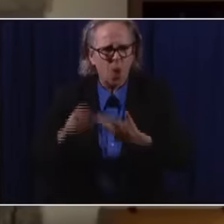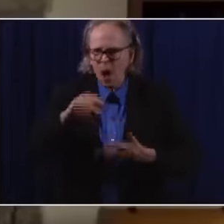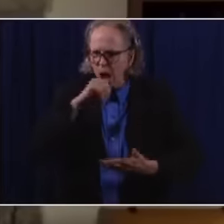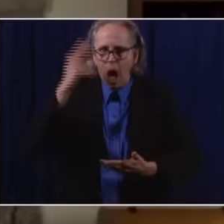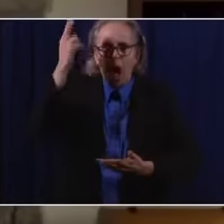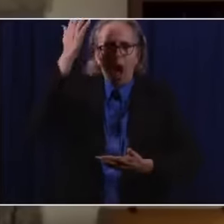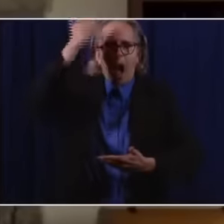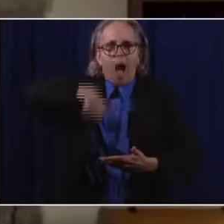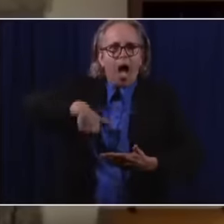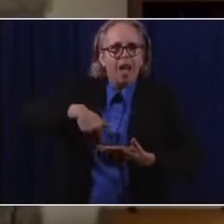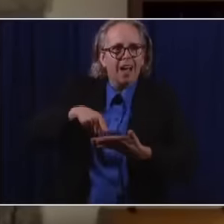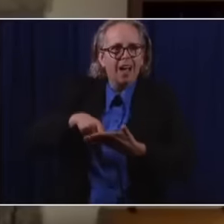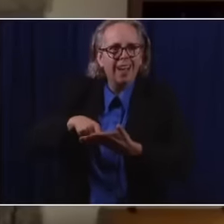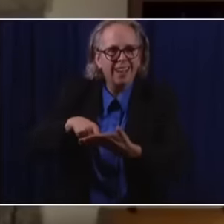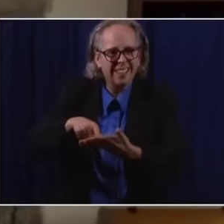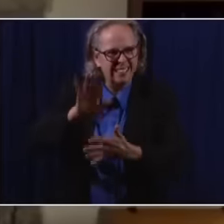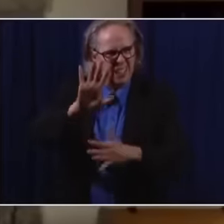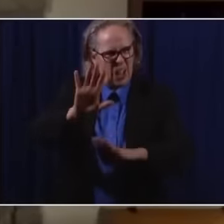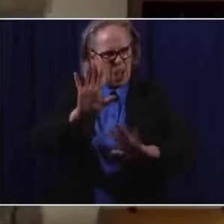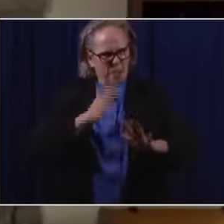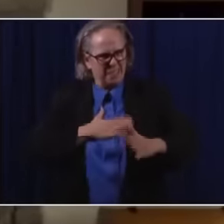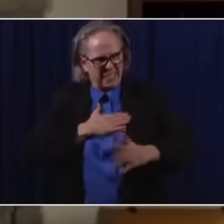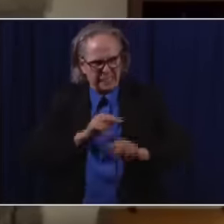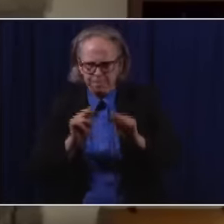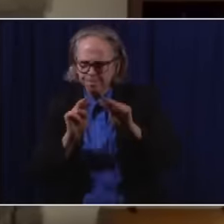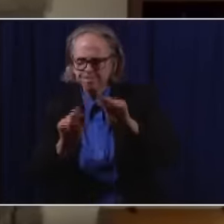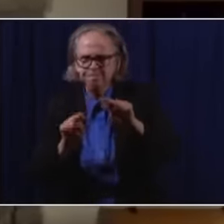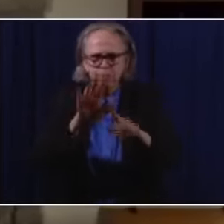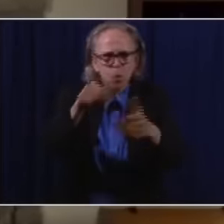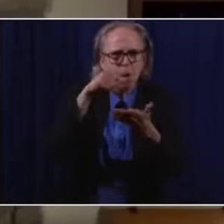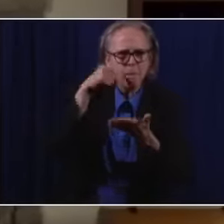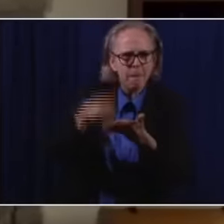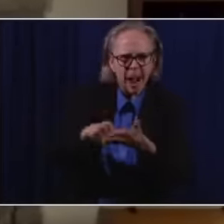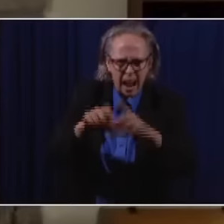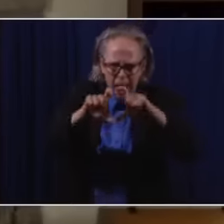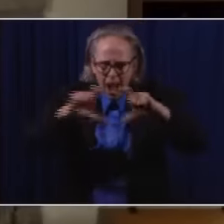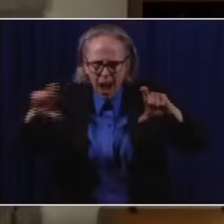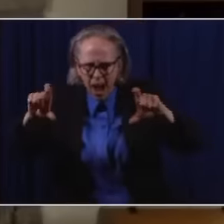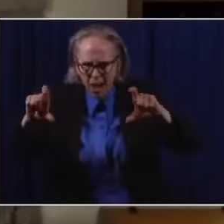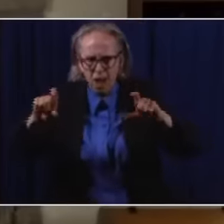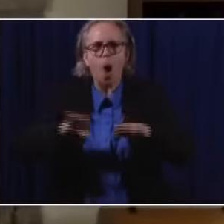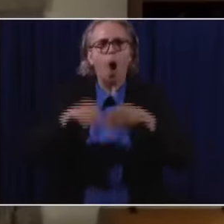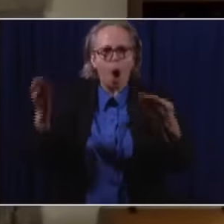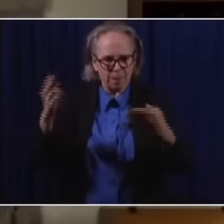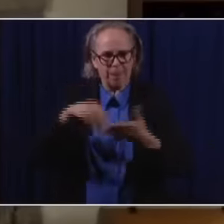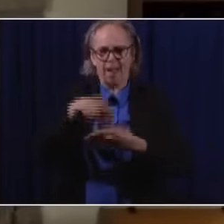want to make sure you get your check, you open it up in the envelope and see the check inside.